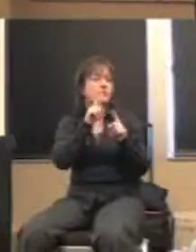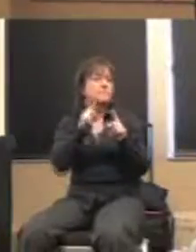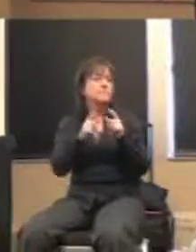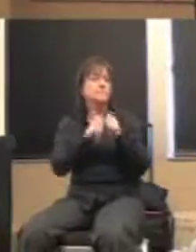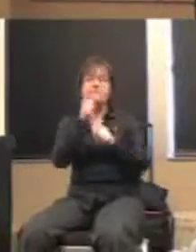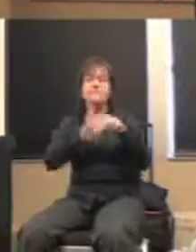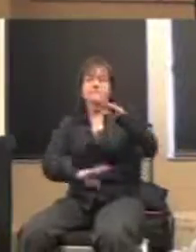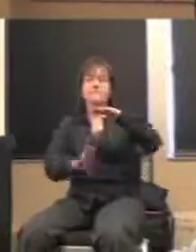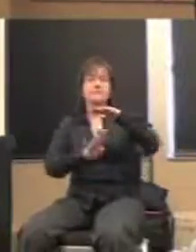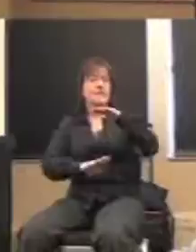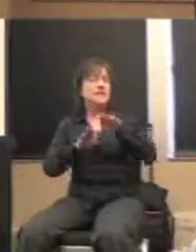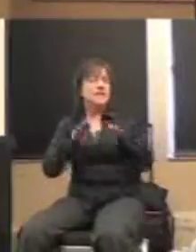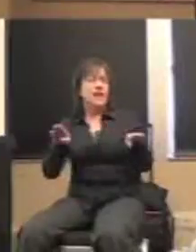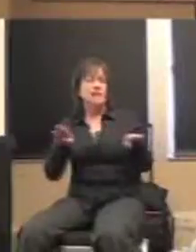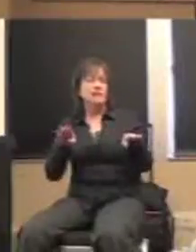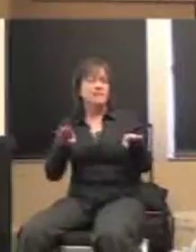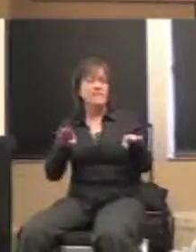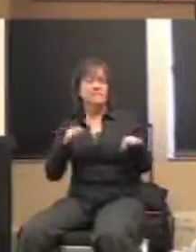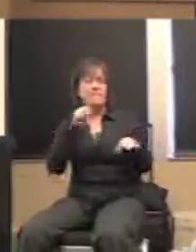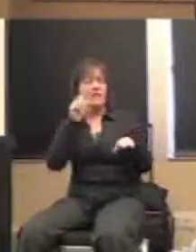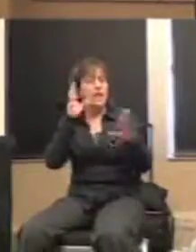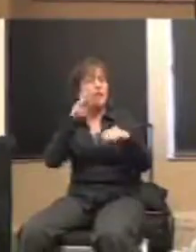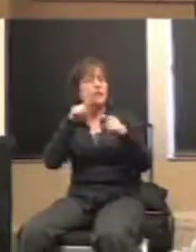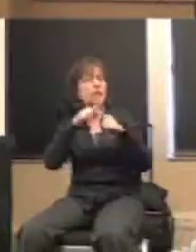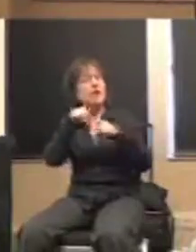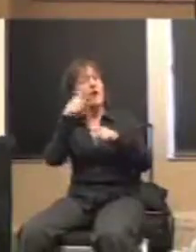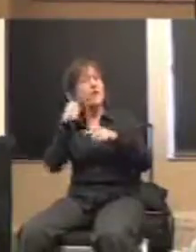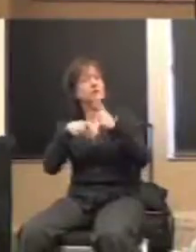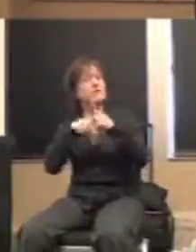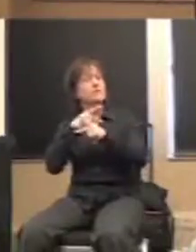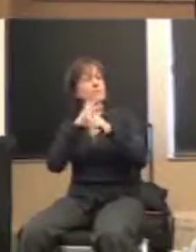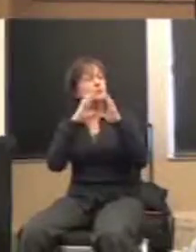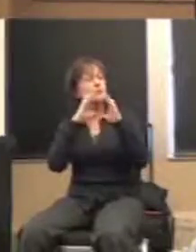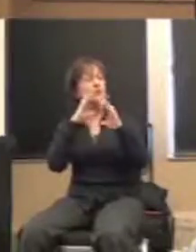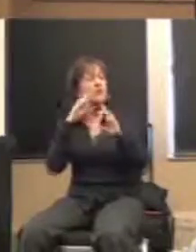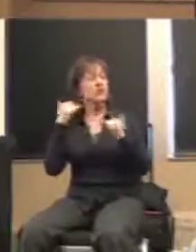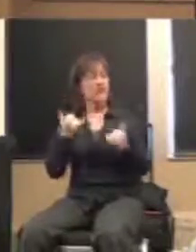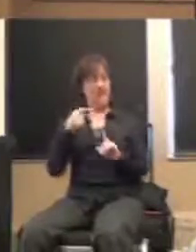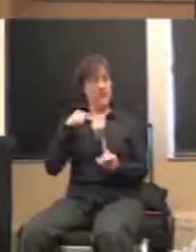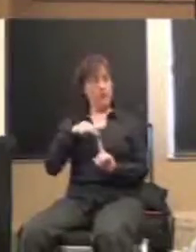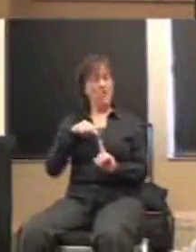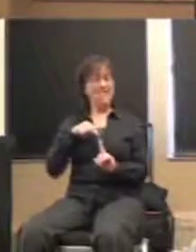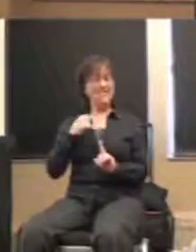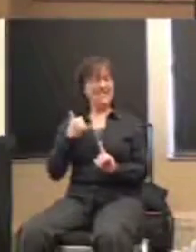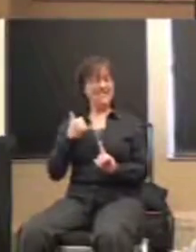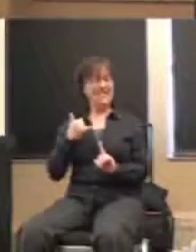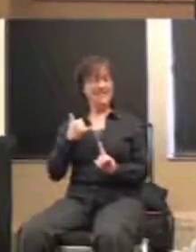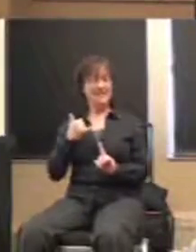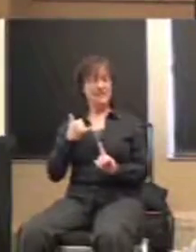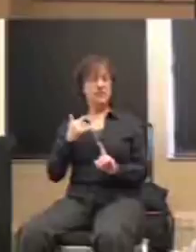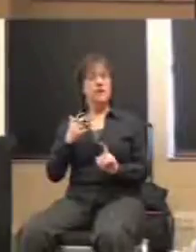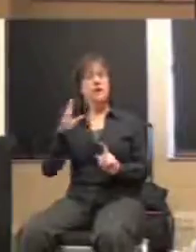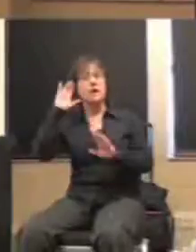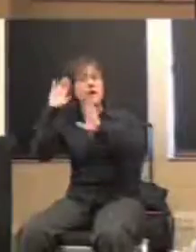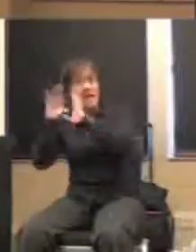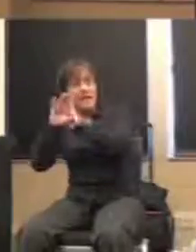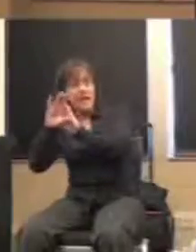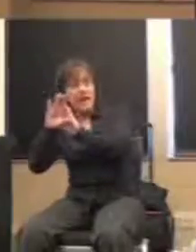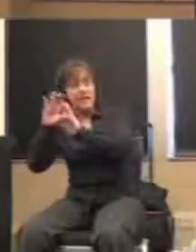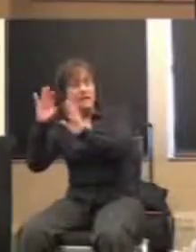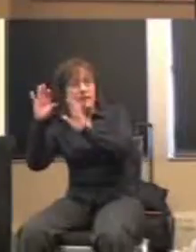basic level, we're not worried about other forms of communication at this point. The icon, the picture, is